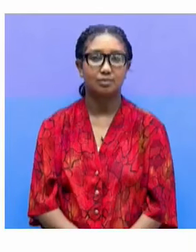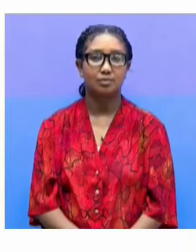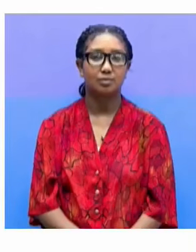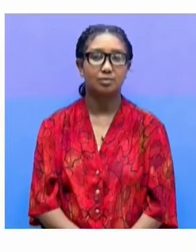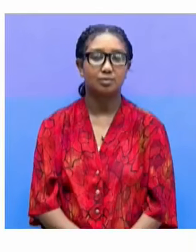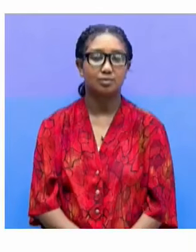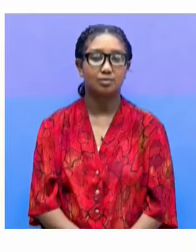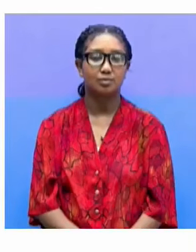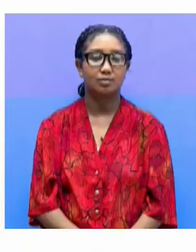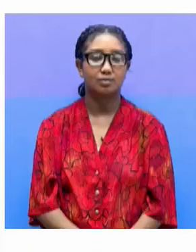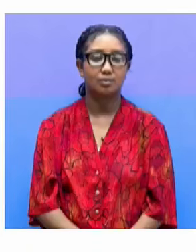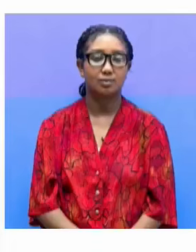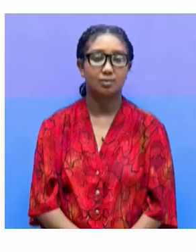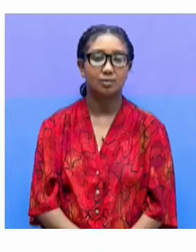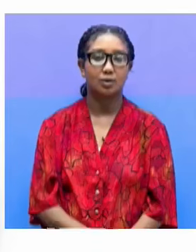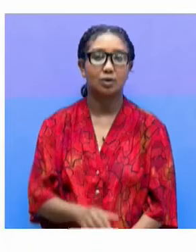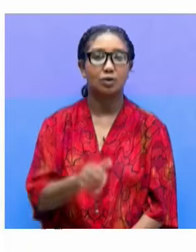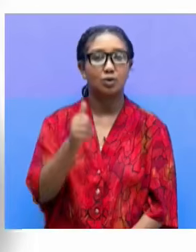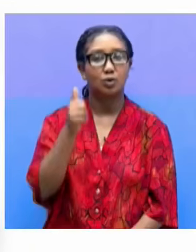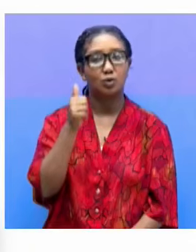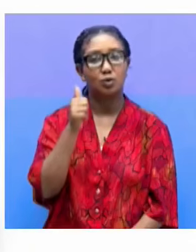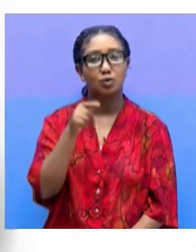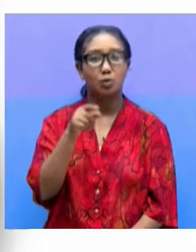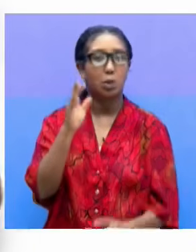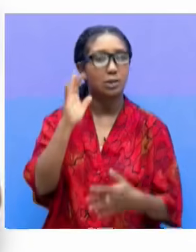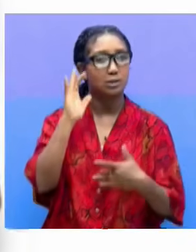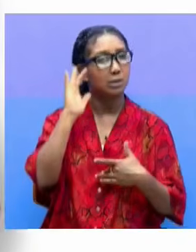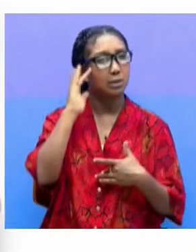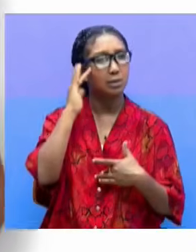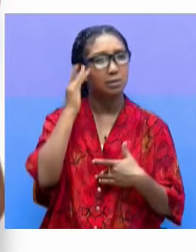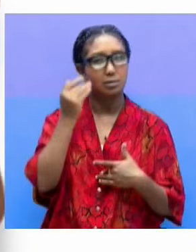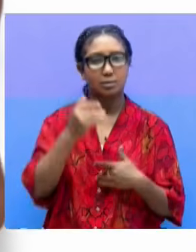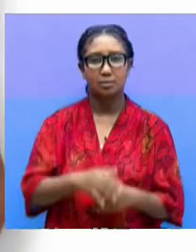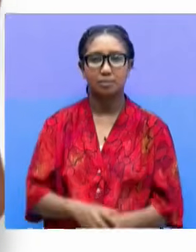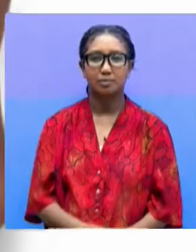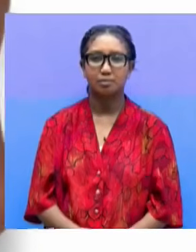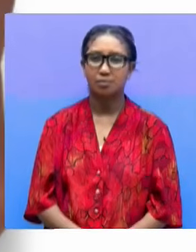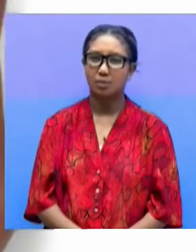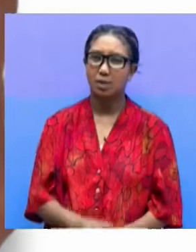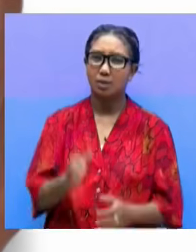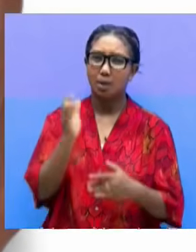you were sick.